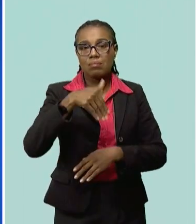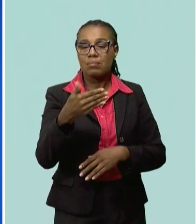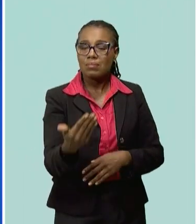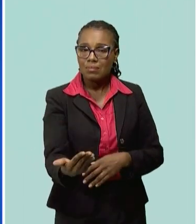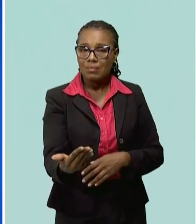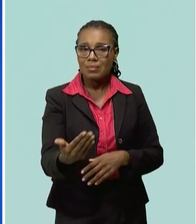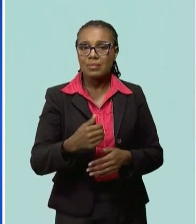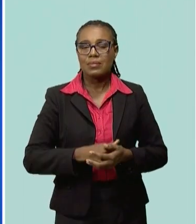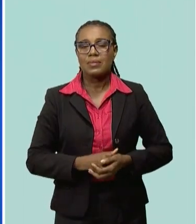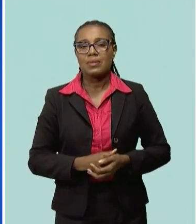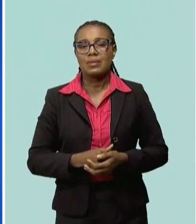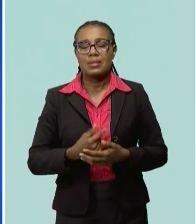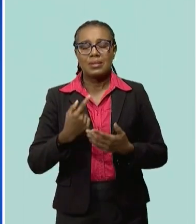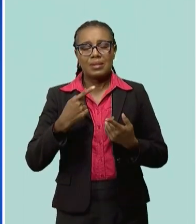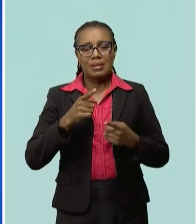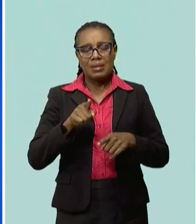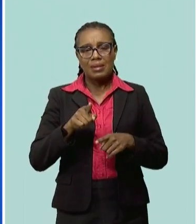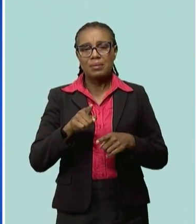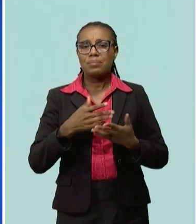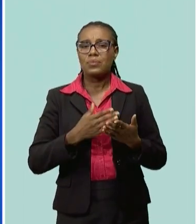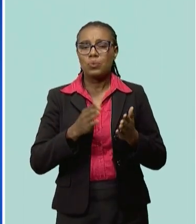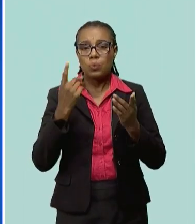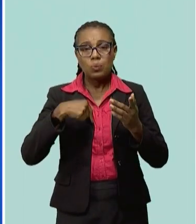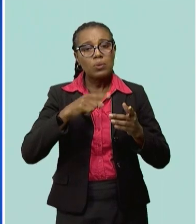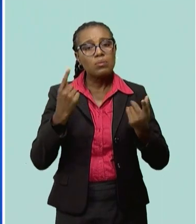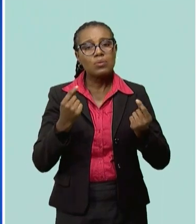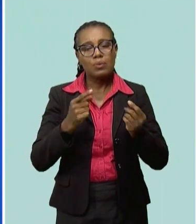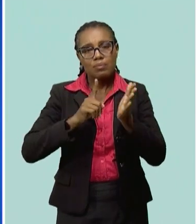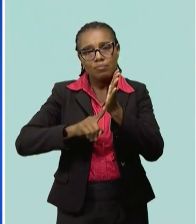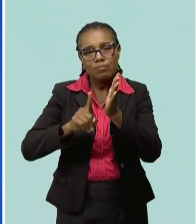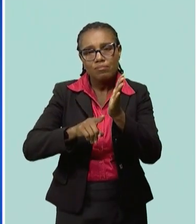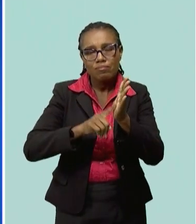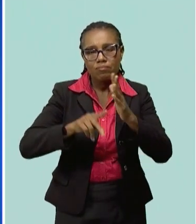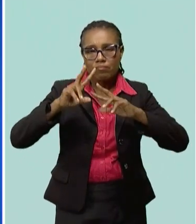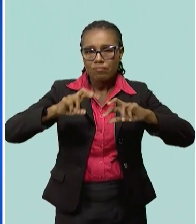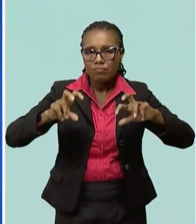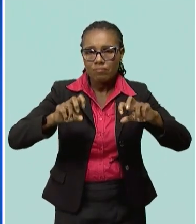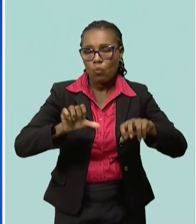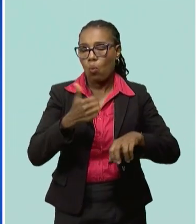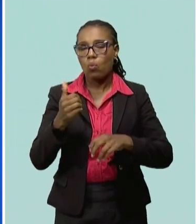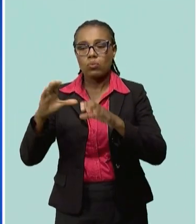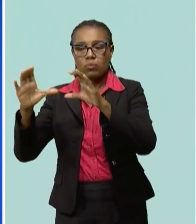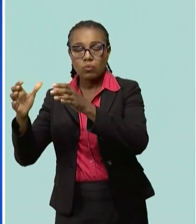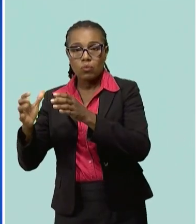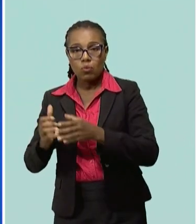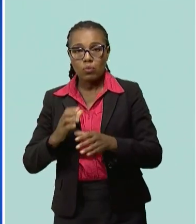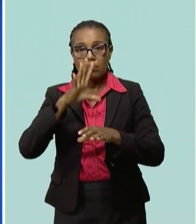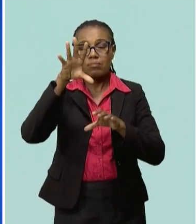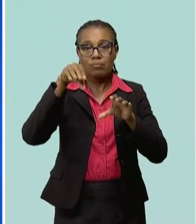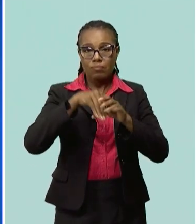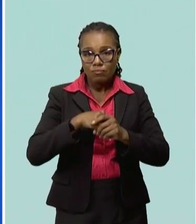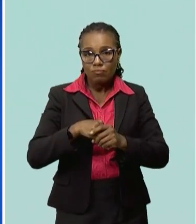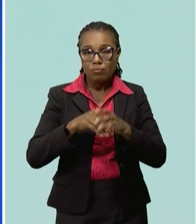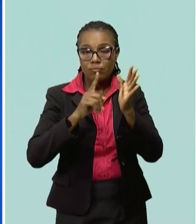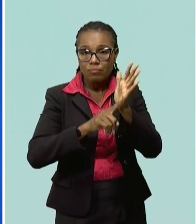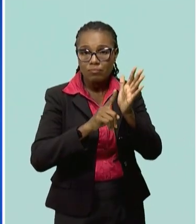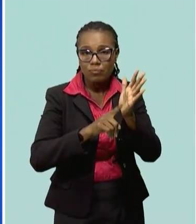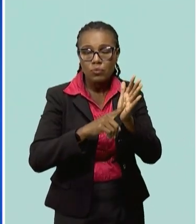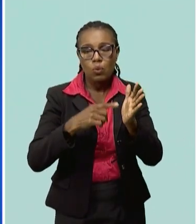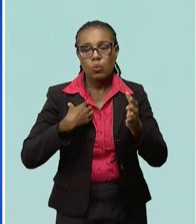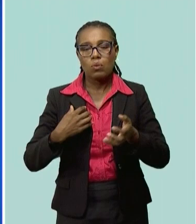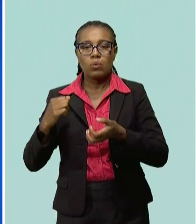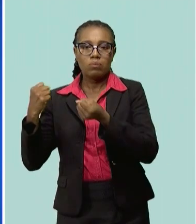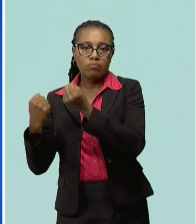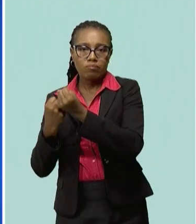the circumstances, we will actively investigate the matter and work with all the relevant authorities dealing with the incident. But for